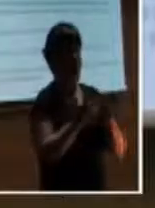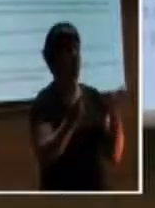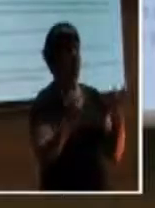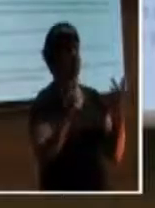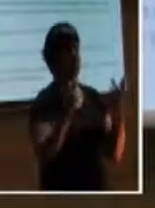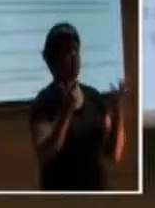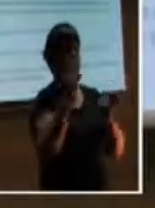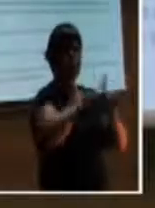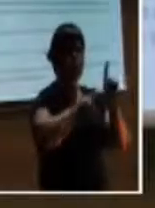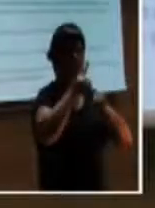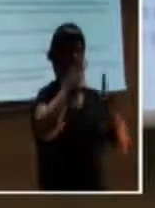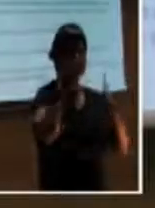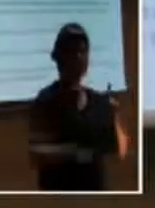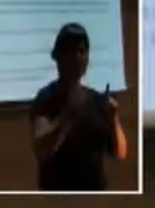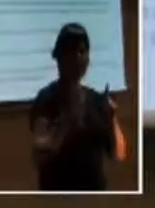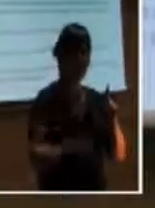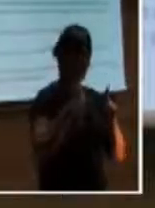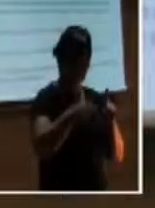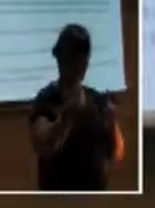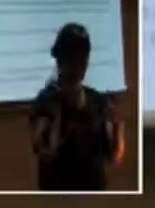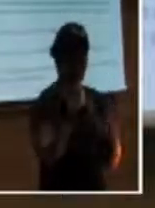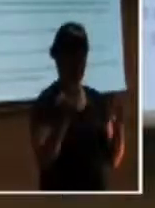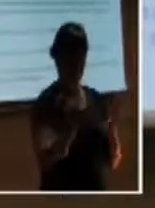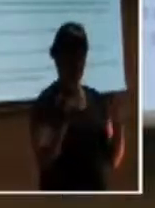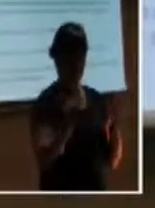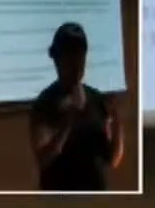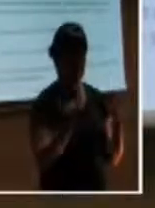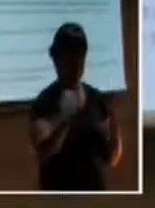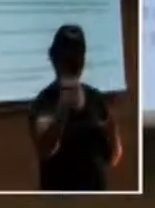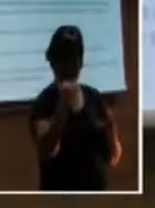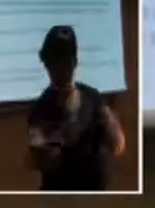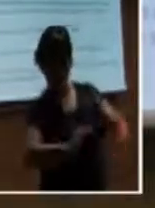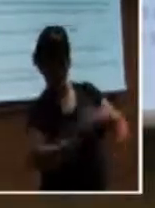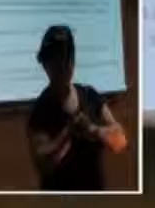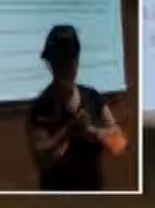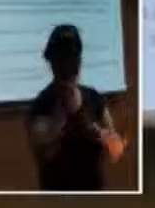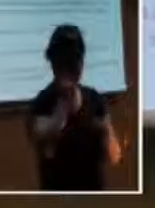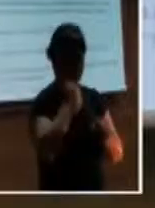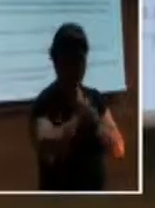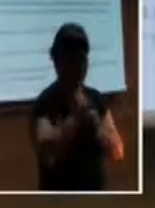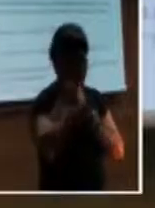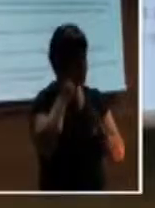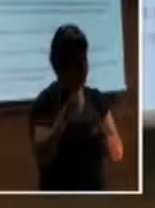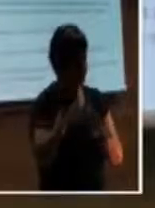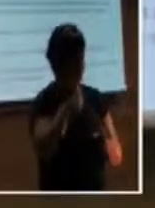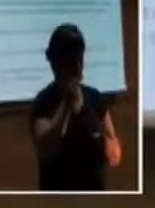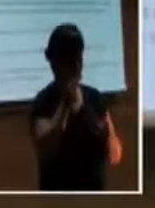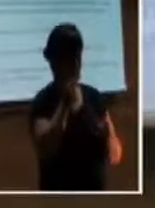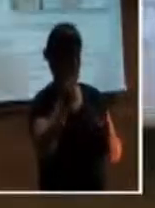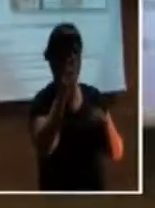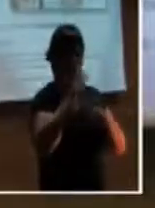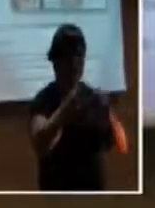made them write down the solutions or the ideas,